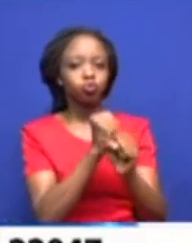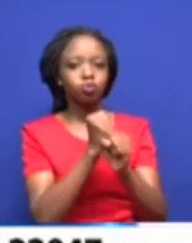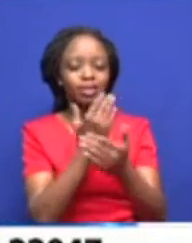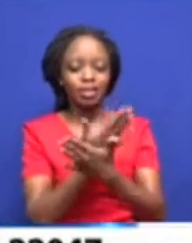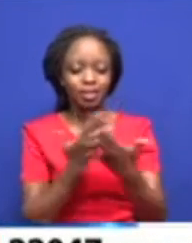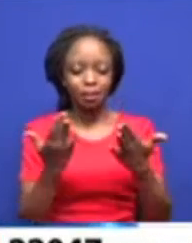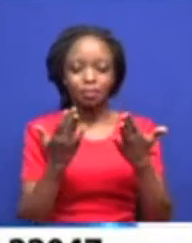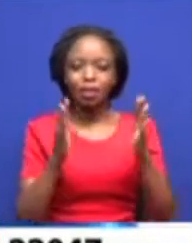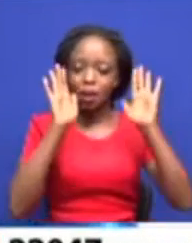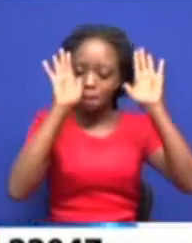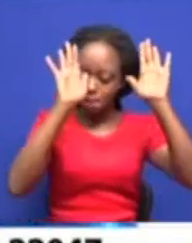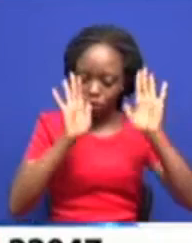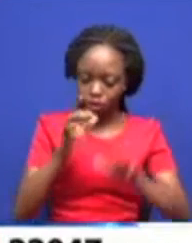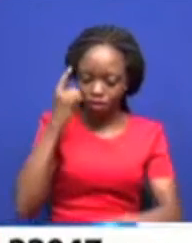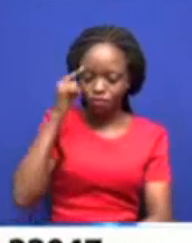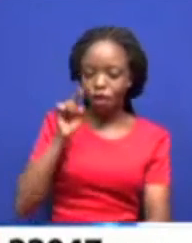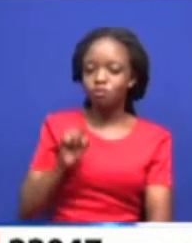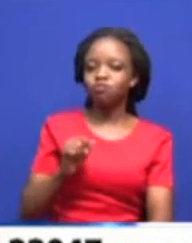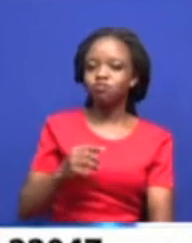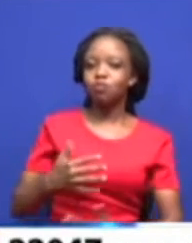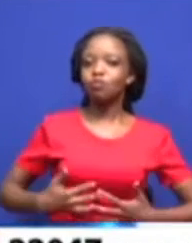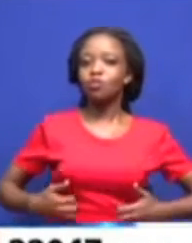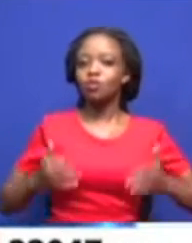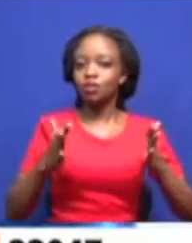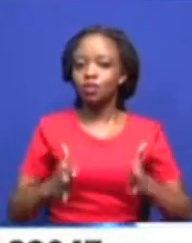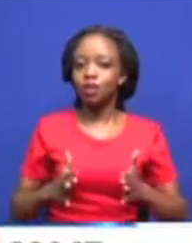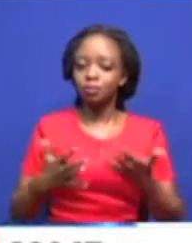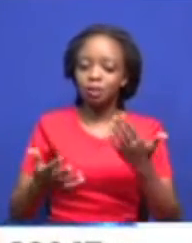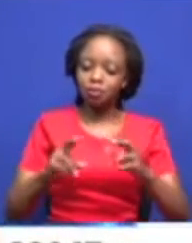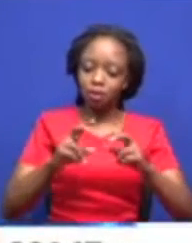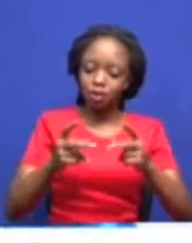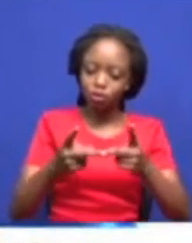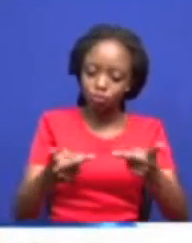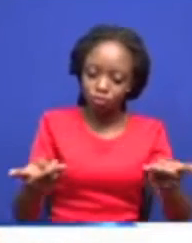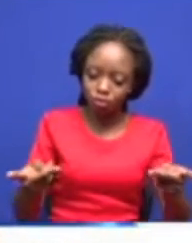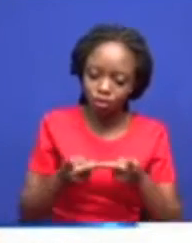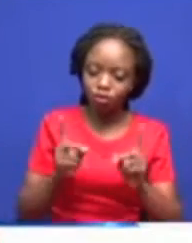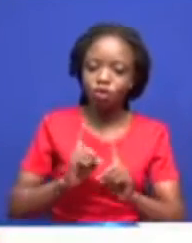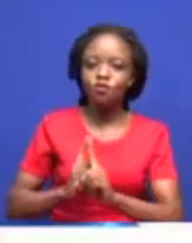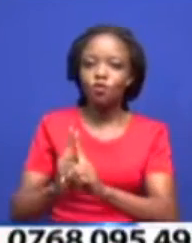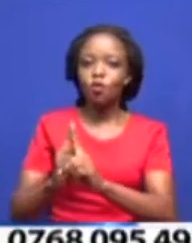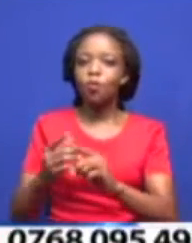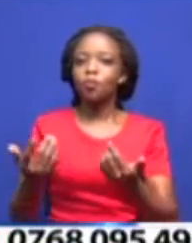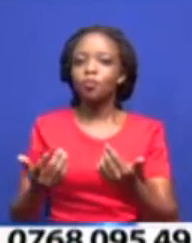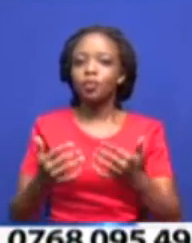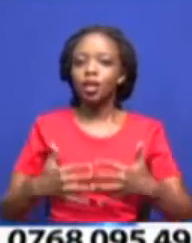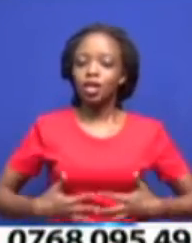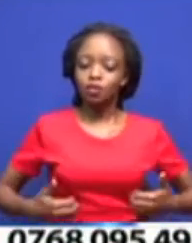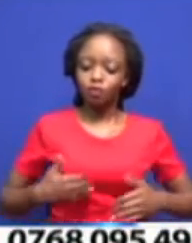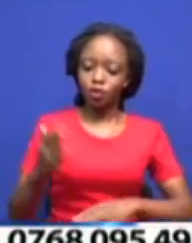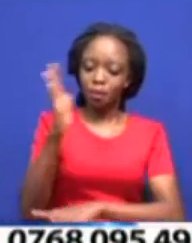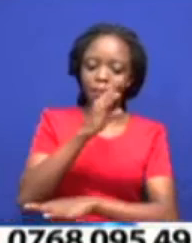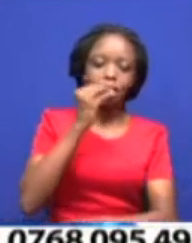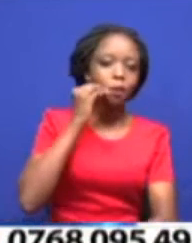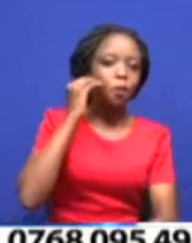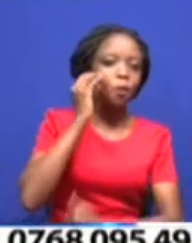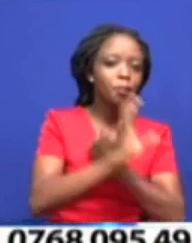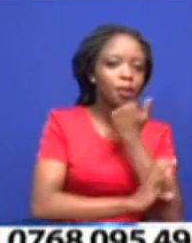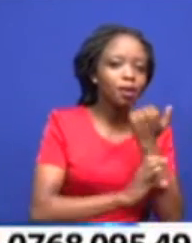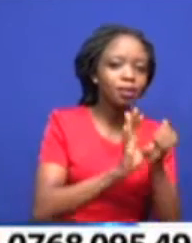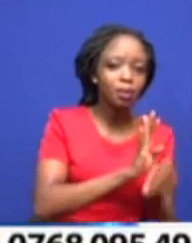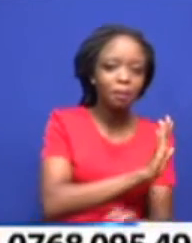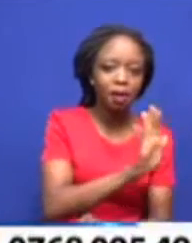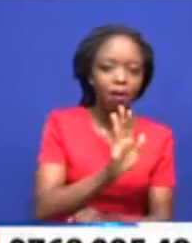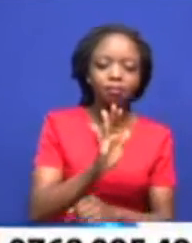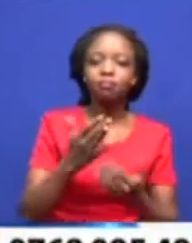something tangible for the refugees, whether it's a resettlement, whether it's a repatriation, refugees going back to their home countries. And